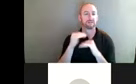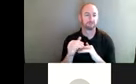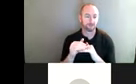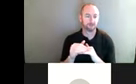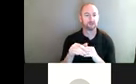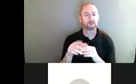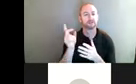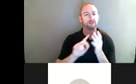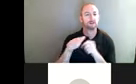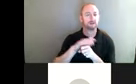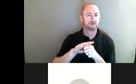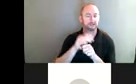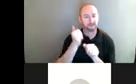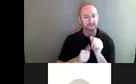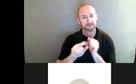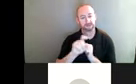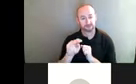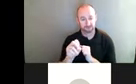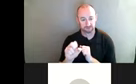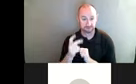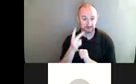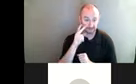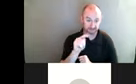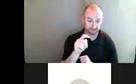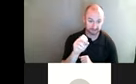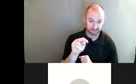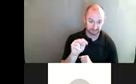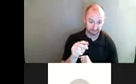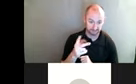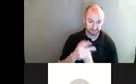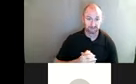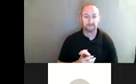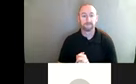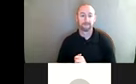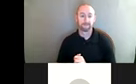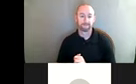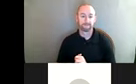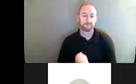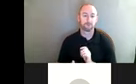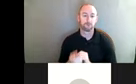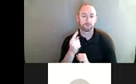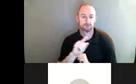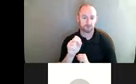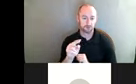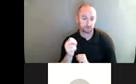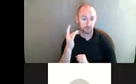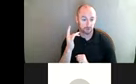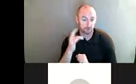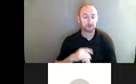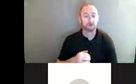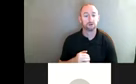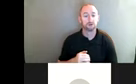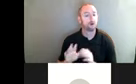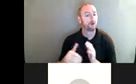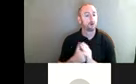areas of those zones. As you can see, Tennessee, if you can see that close, has one zone because you could get all